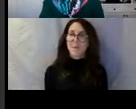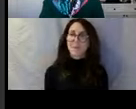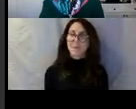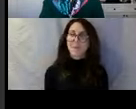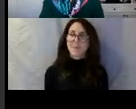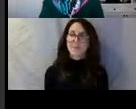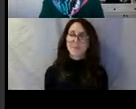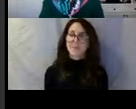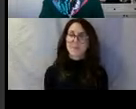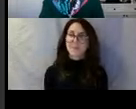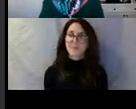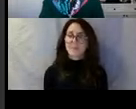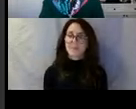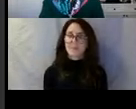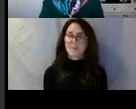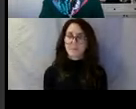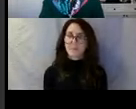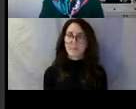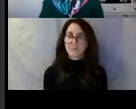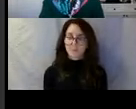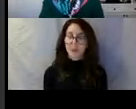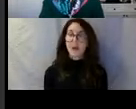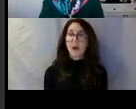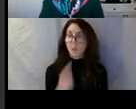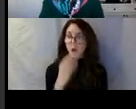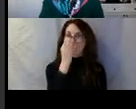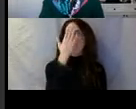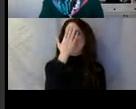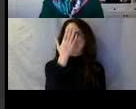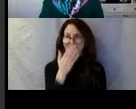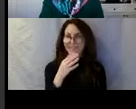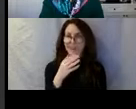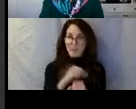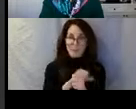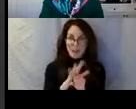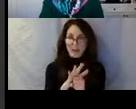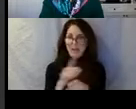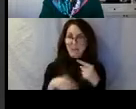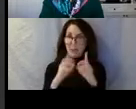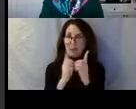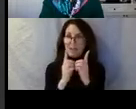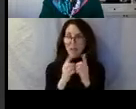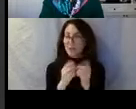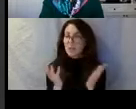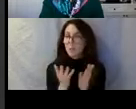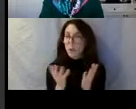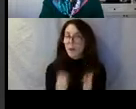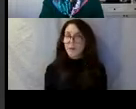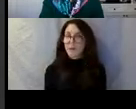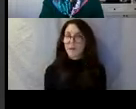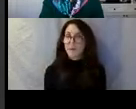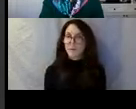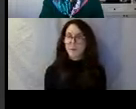real revelations, I think, of the pandemic with regards to digital is how much more accessibility